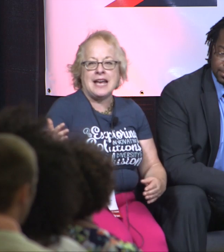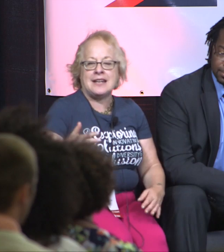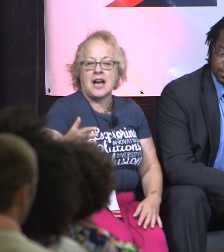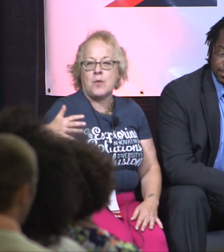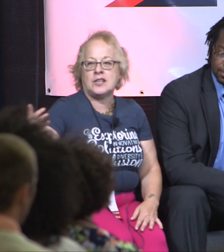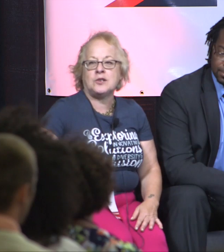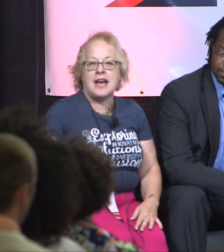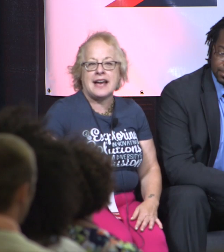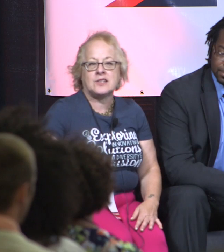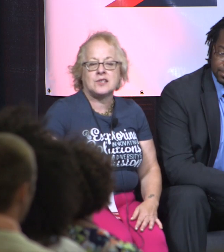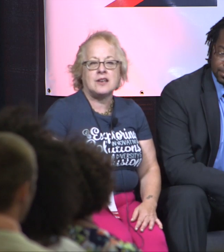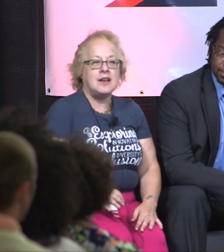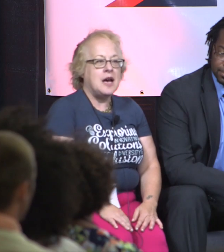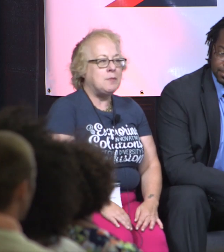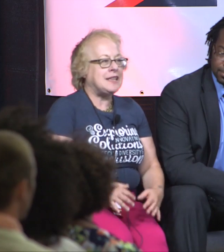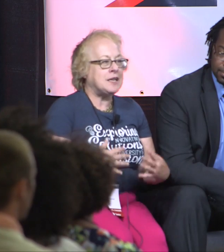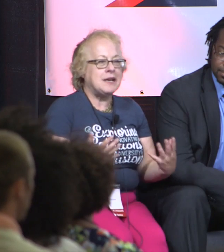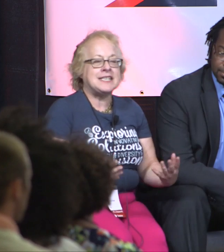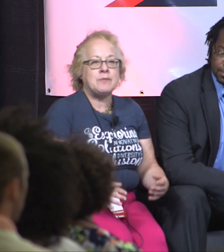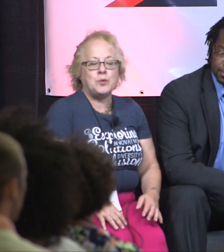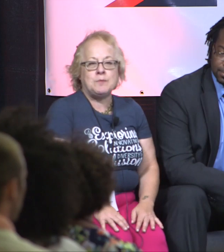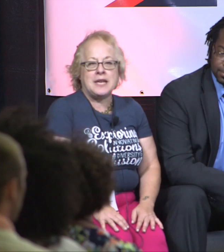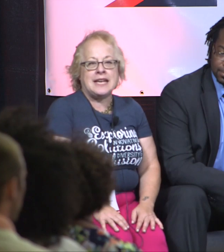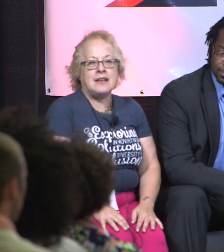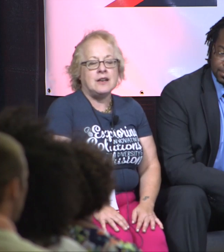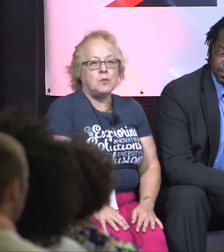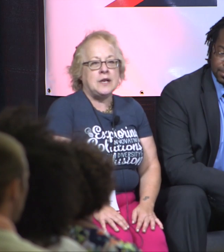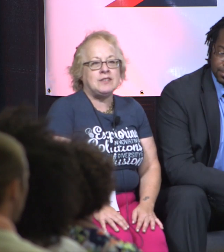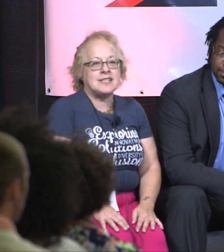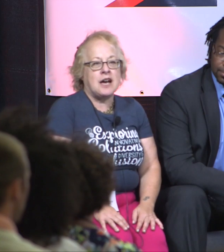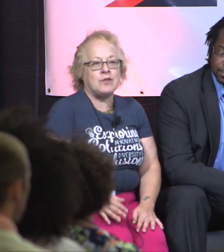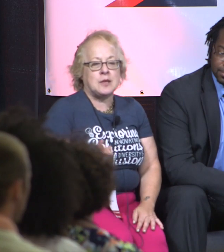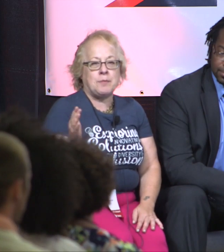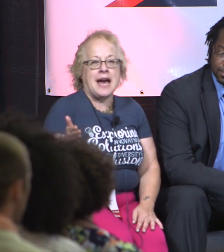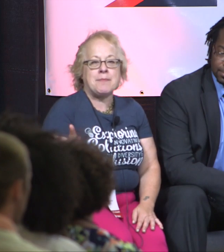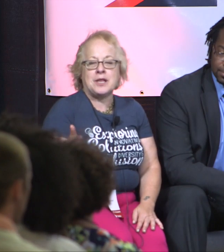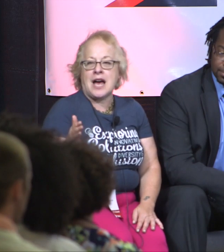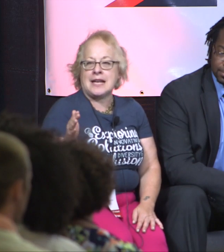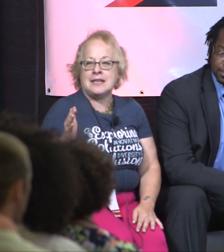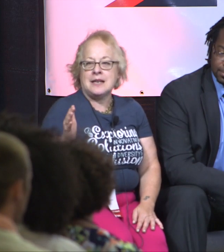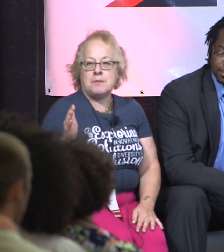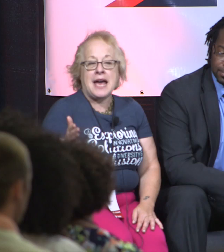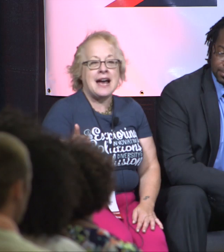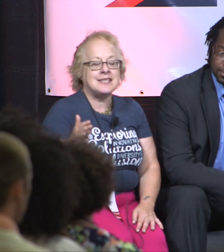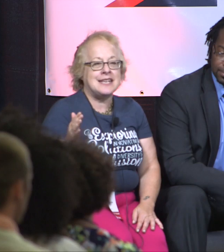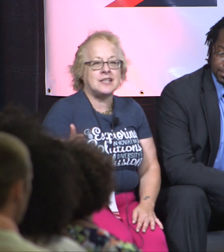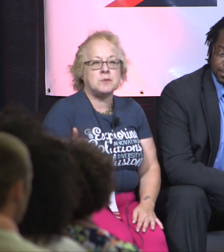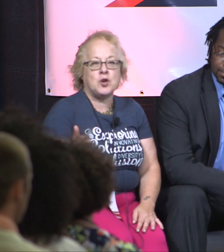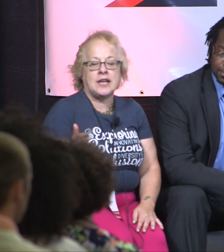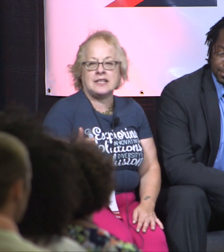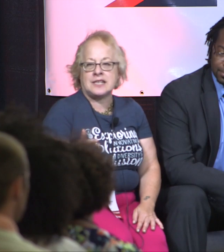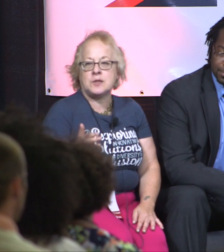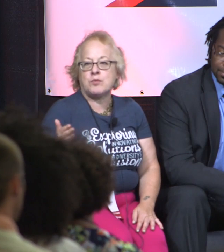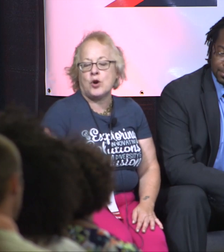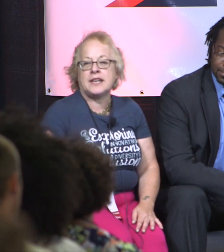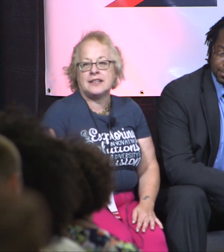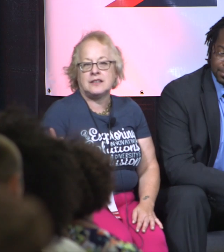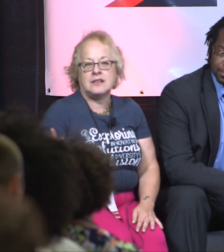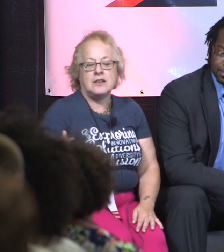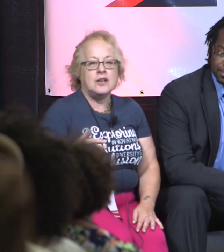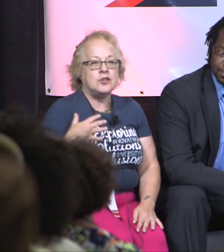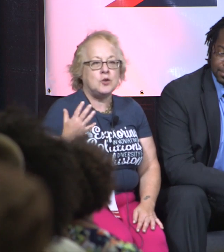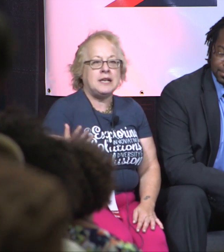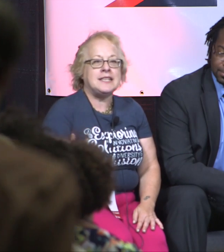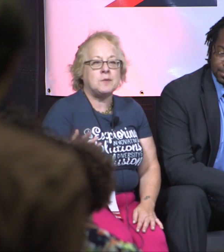have a plan, I want to do X. But I think my tip would be, we've discovered the pipeline past that experience is